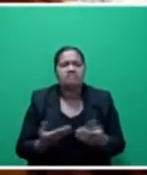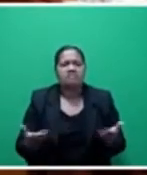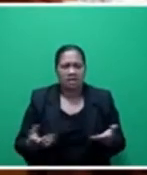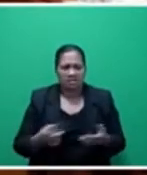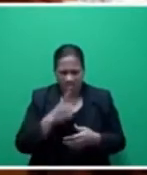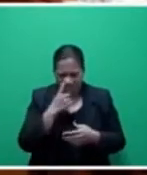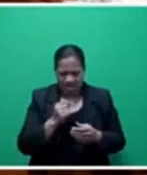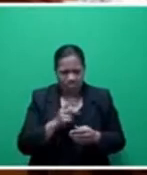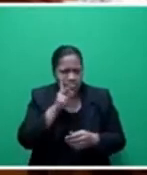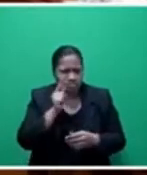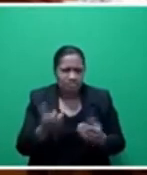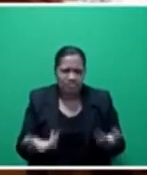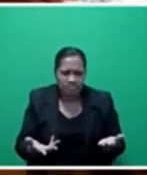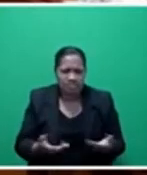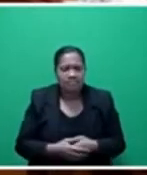be treated?